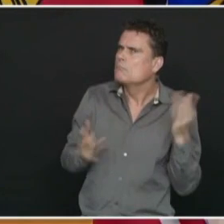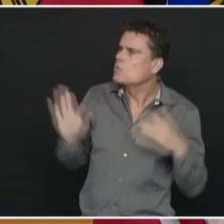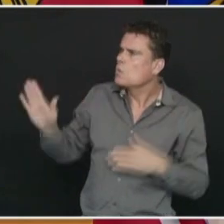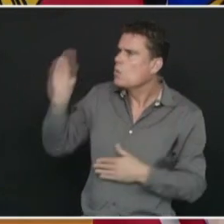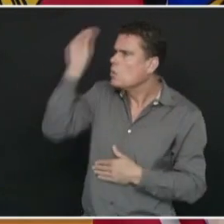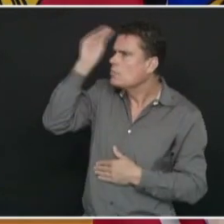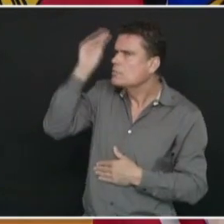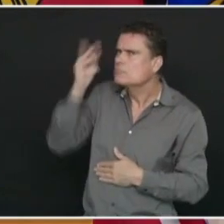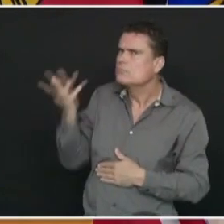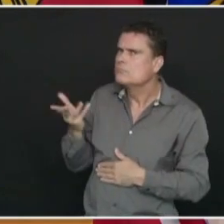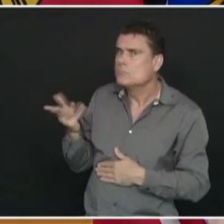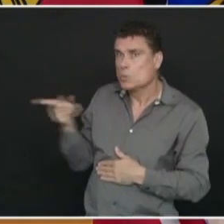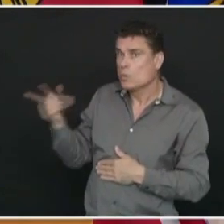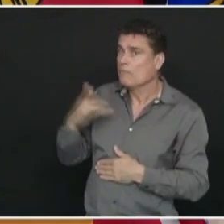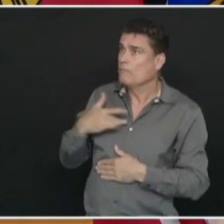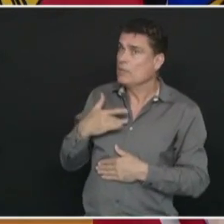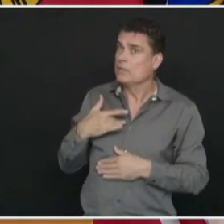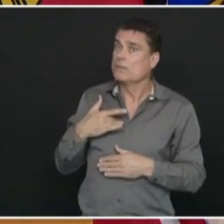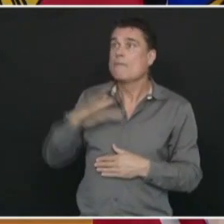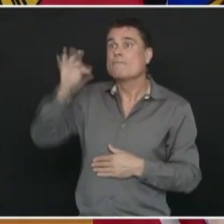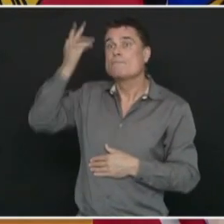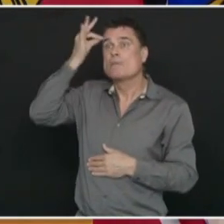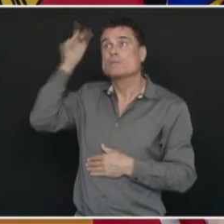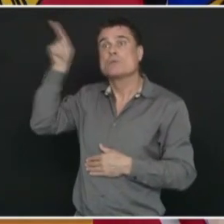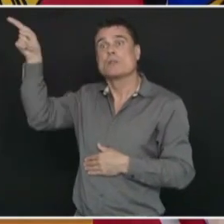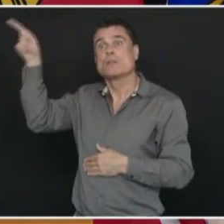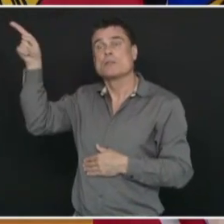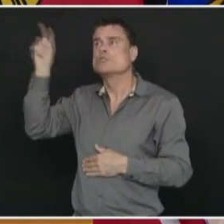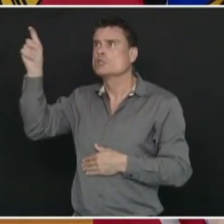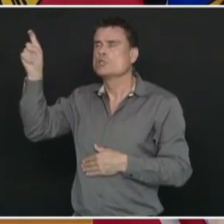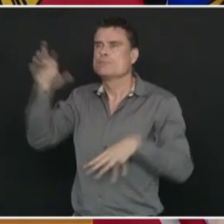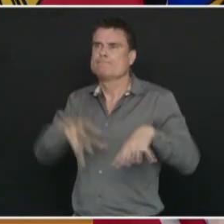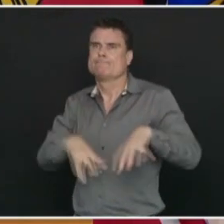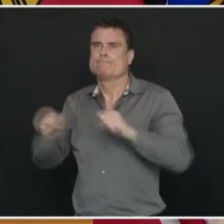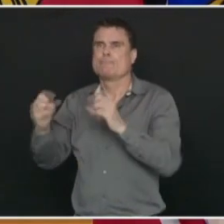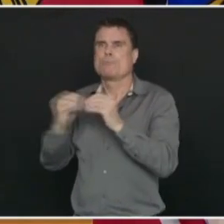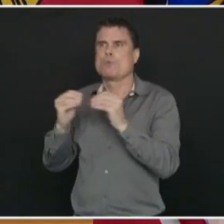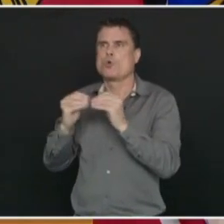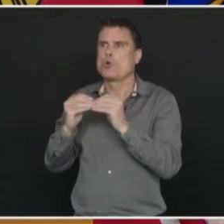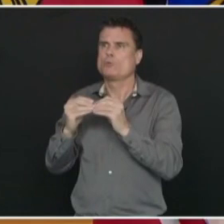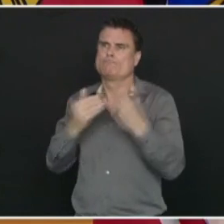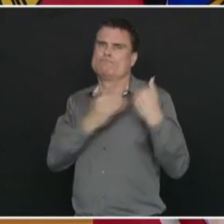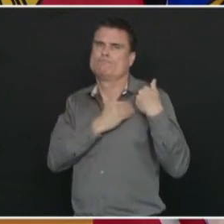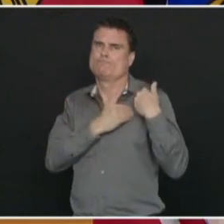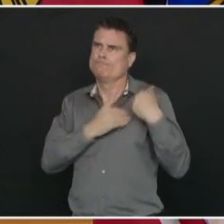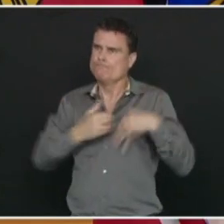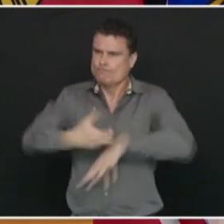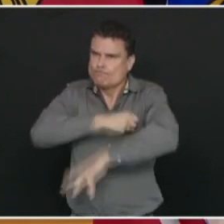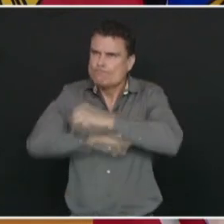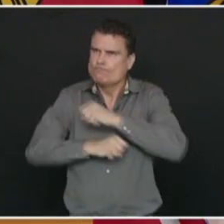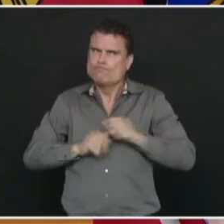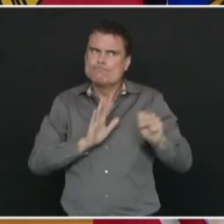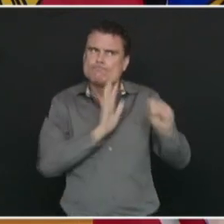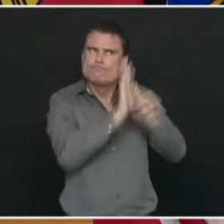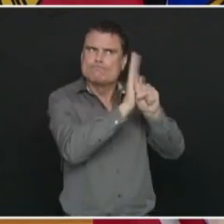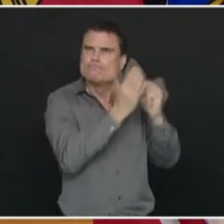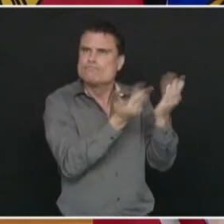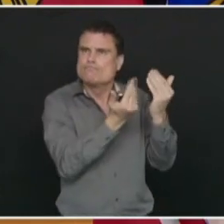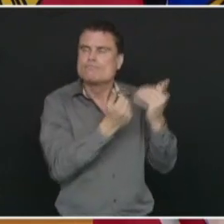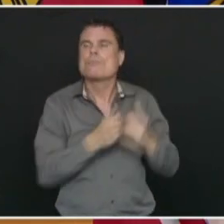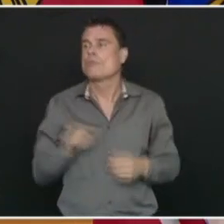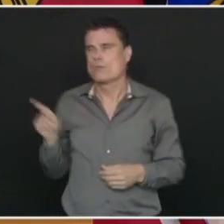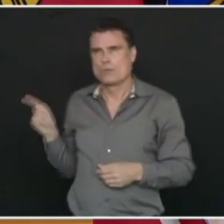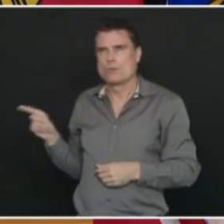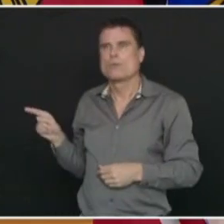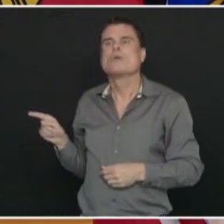share. We still need what we have to manage here, but there is really good coordination happening across the